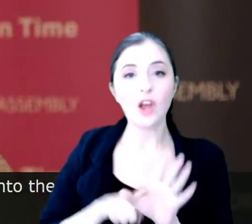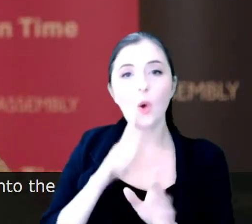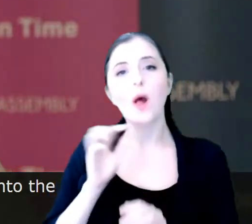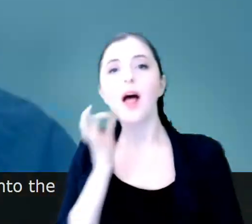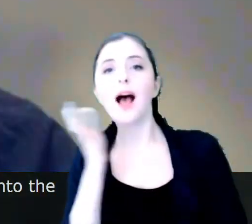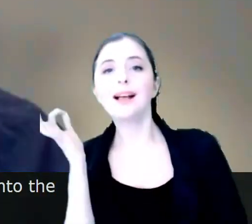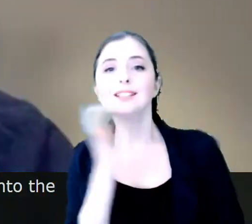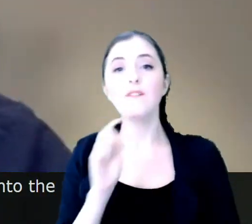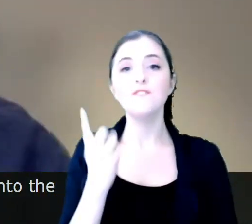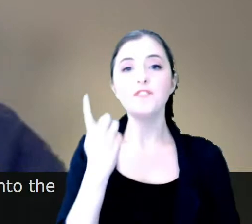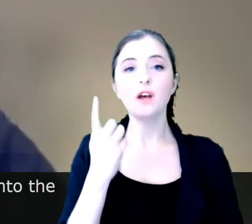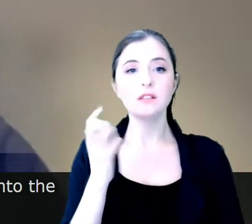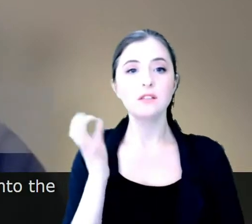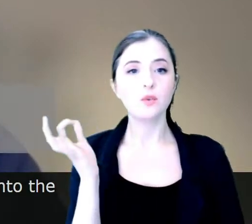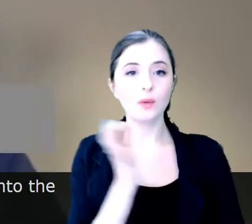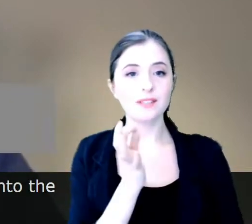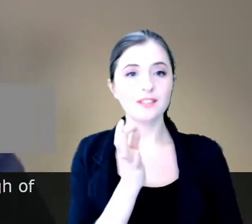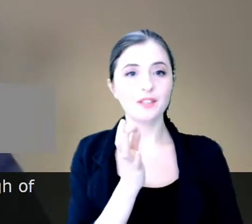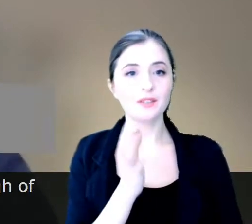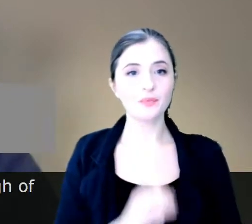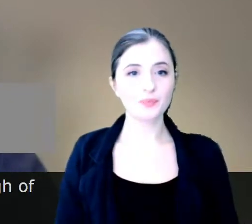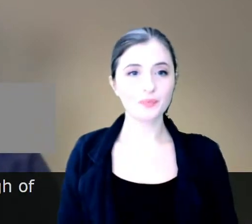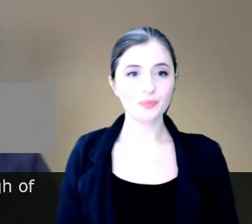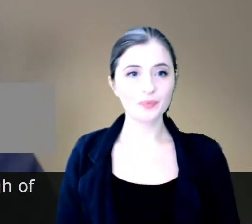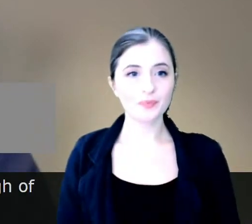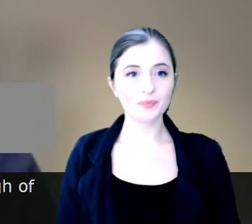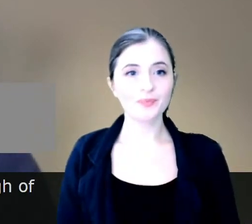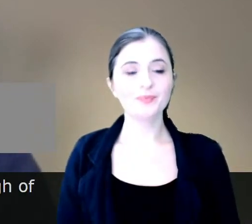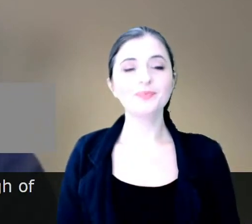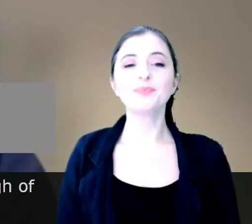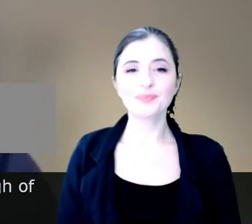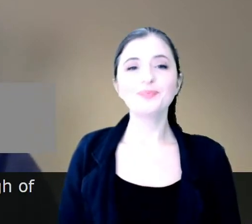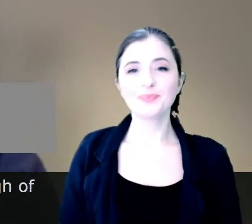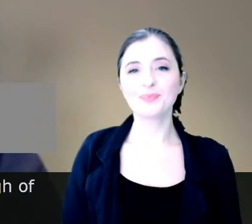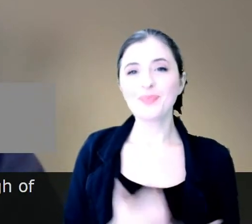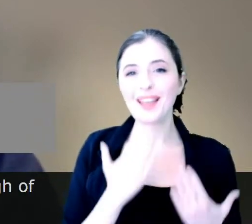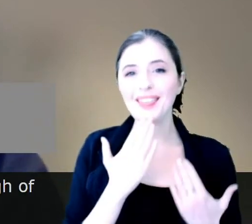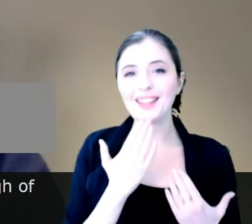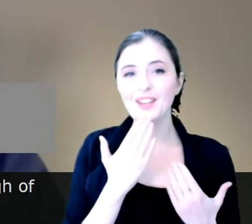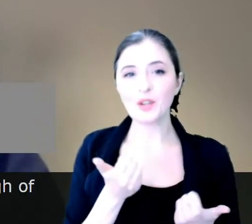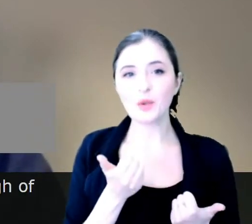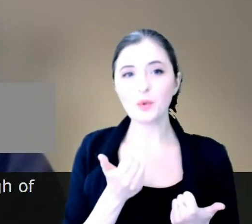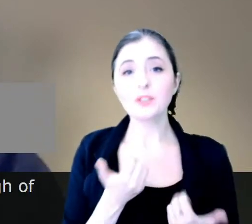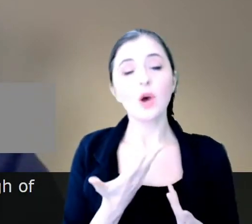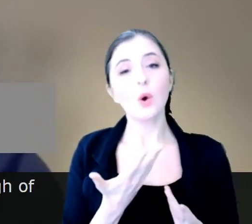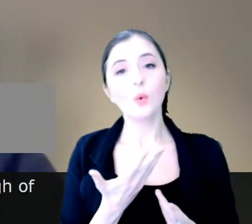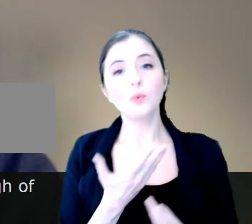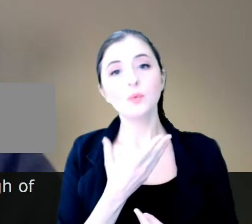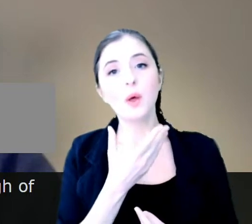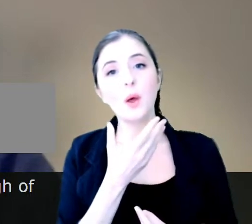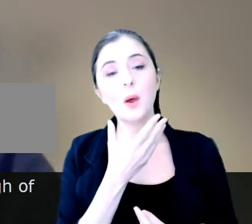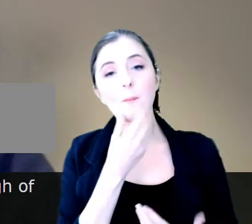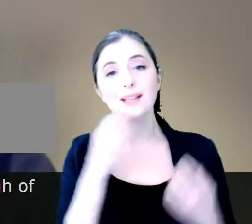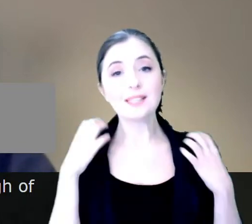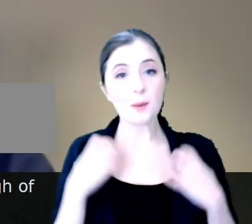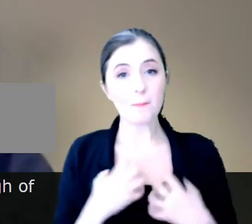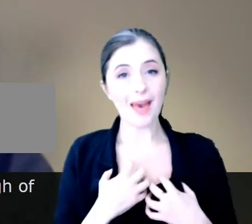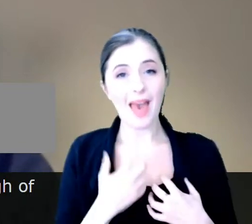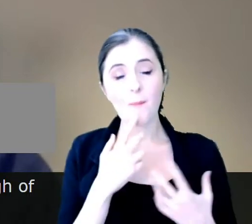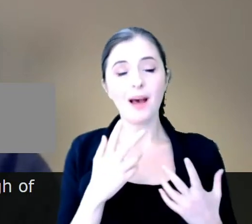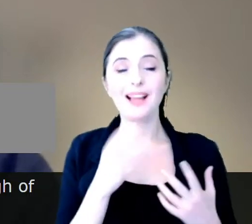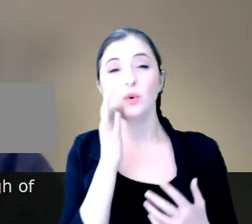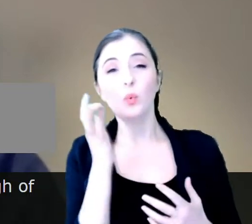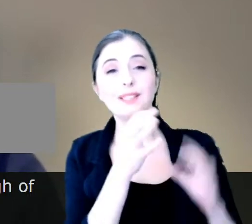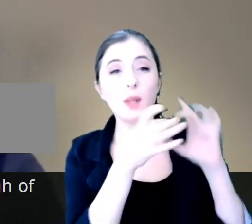Manos. Yeah, thanks everyone. Mr. Mayor, is about transport, my question. And